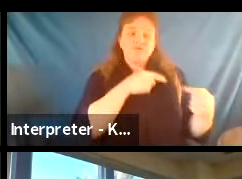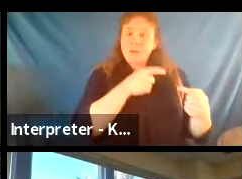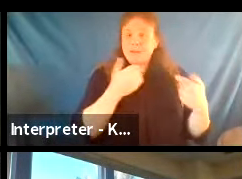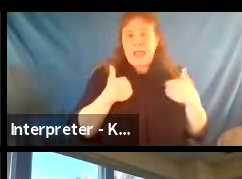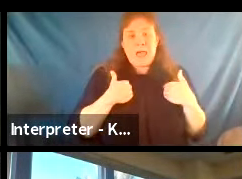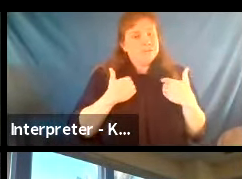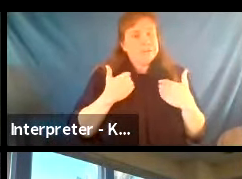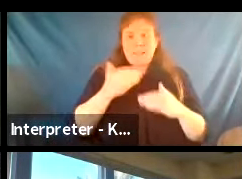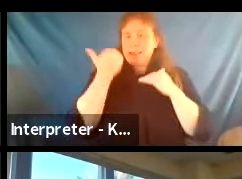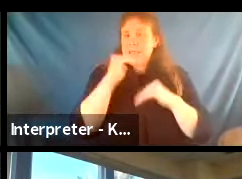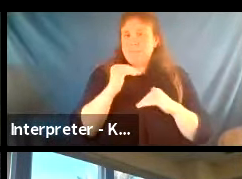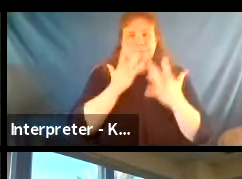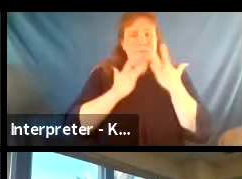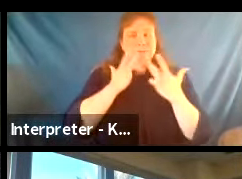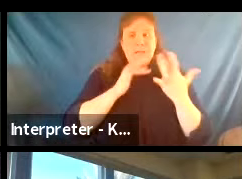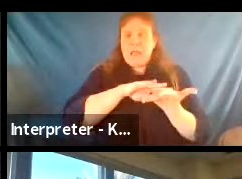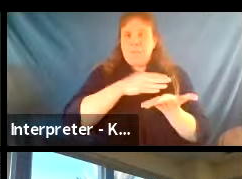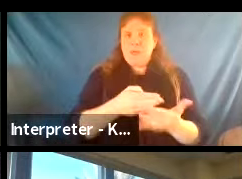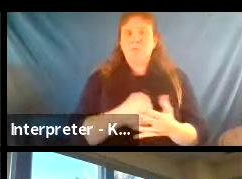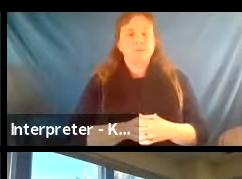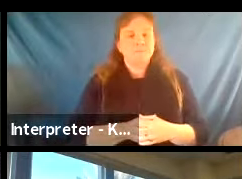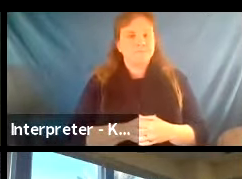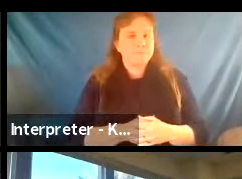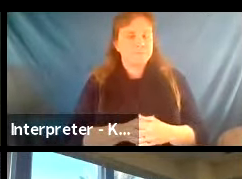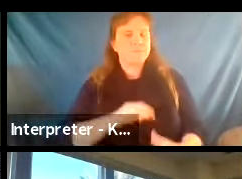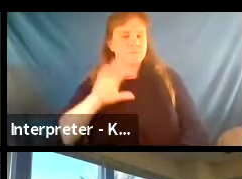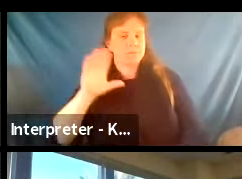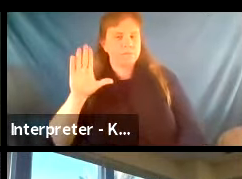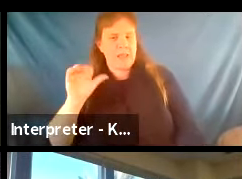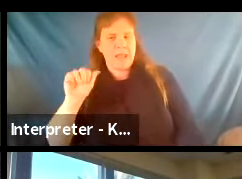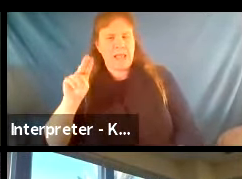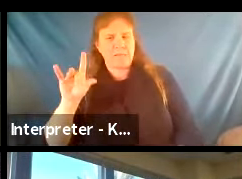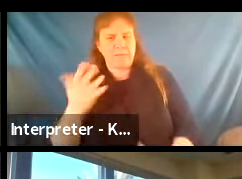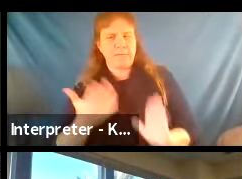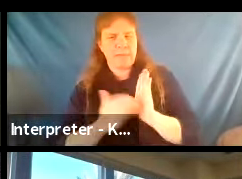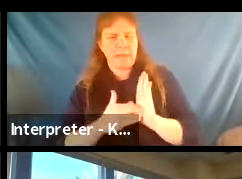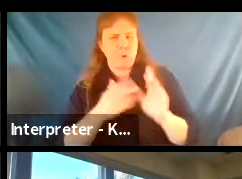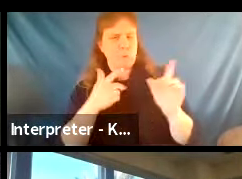Yes. So if I can just do a quick follow-up, I think